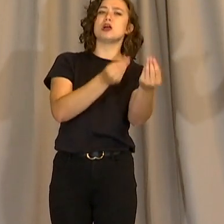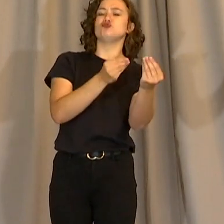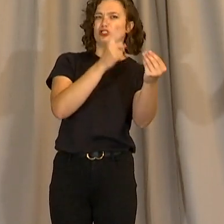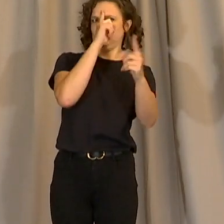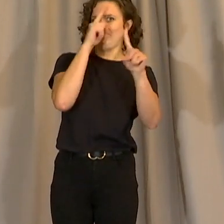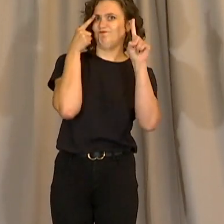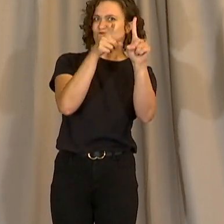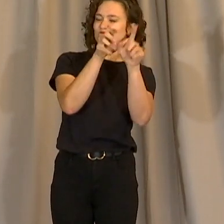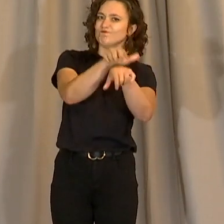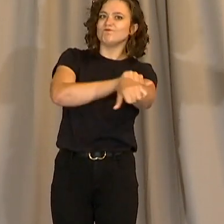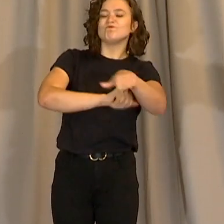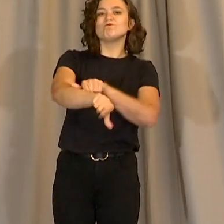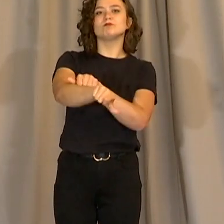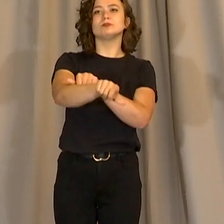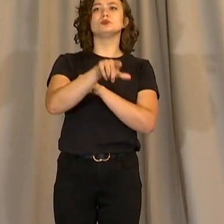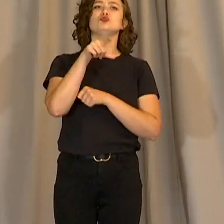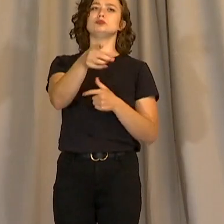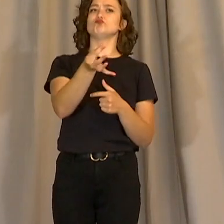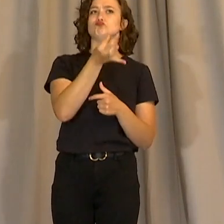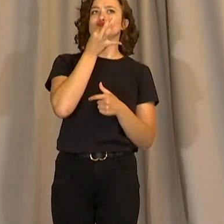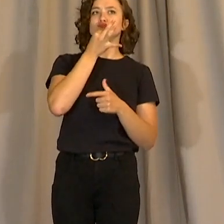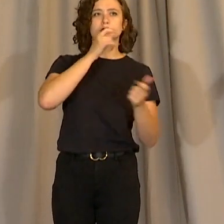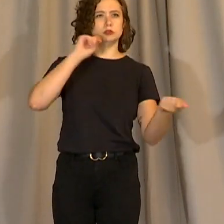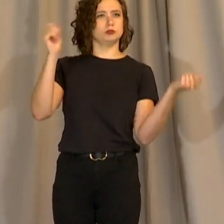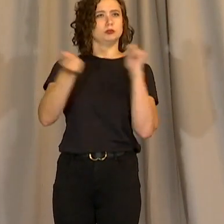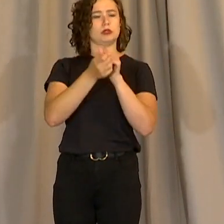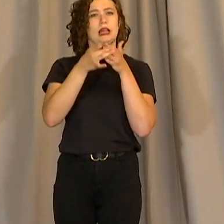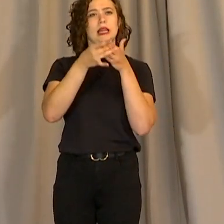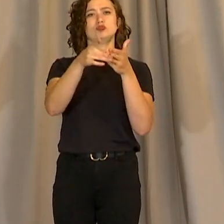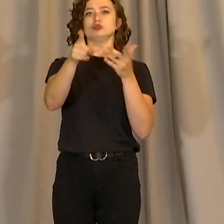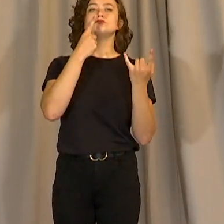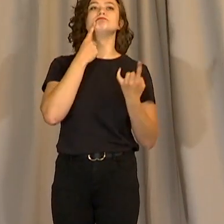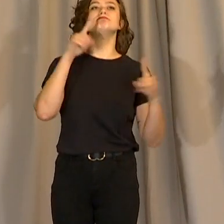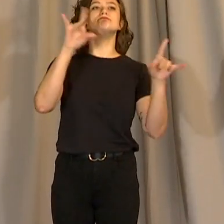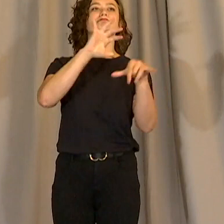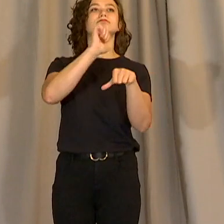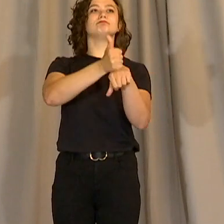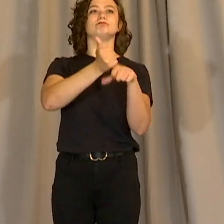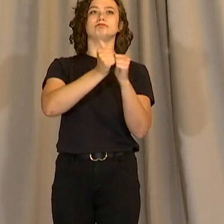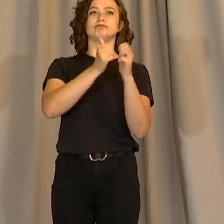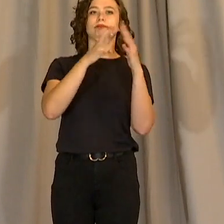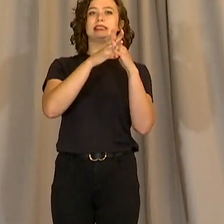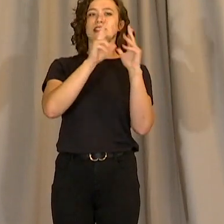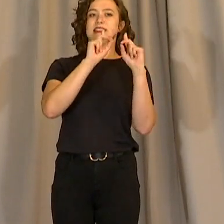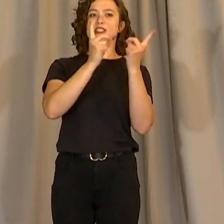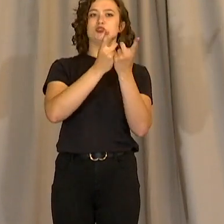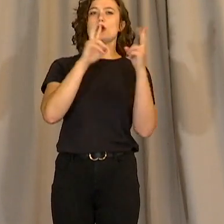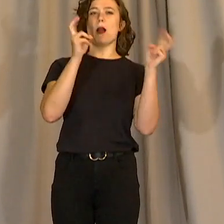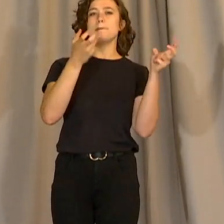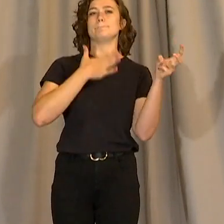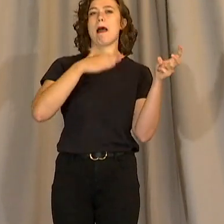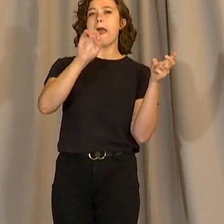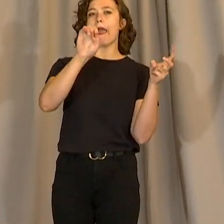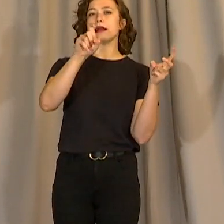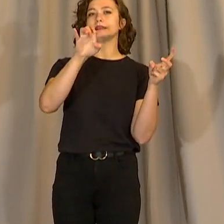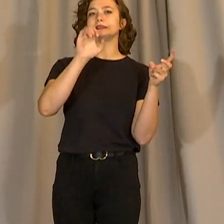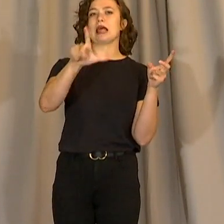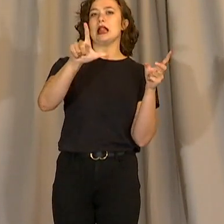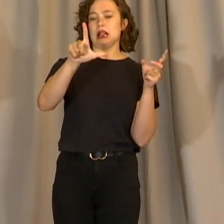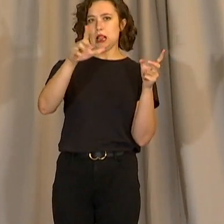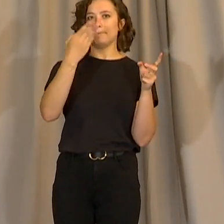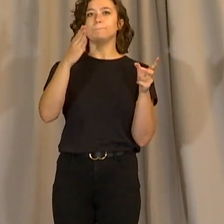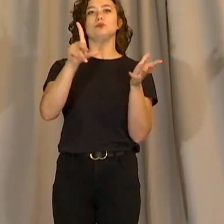as a transformational leader has led to the successful implementation of the district's My Excel Blueprint for Rapid